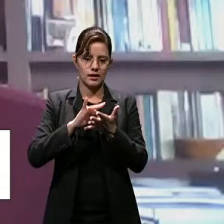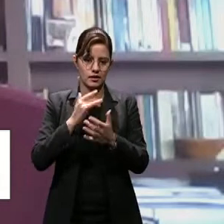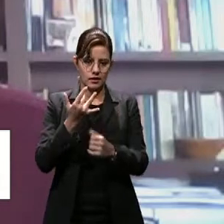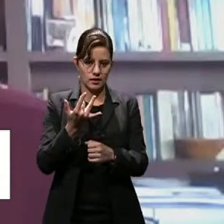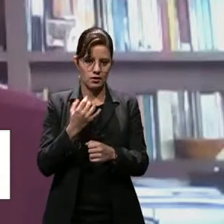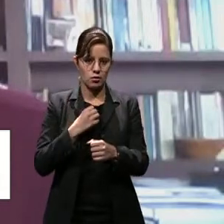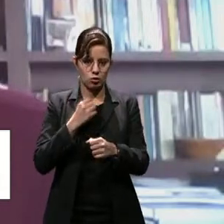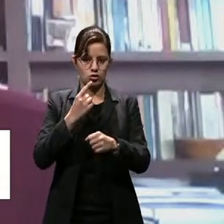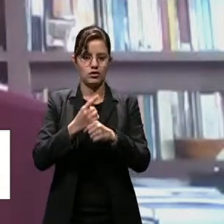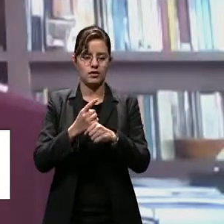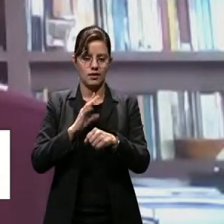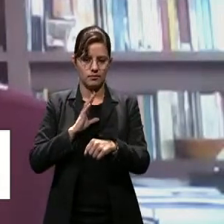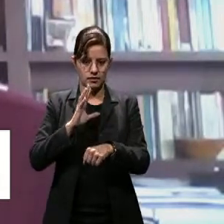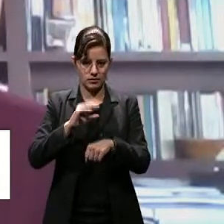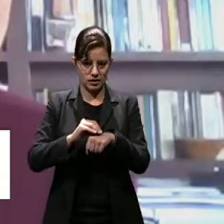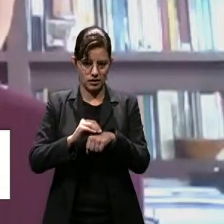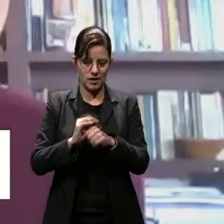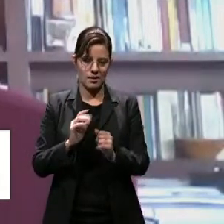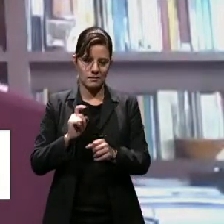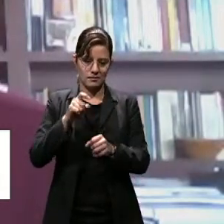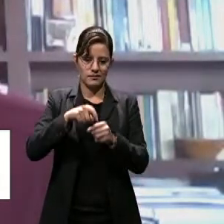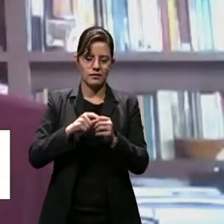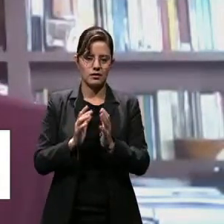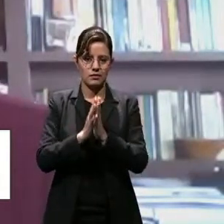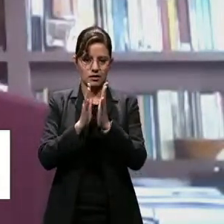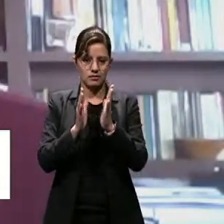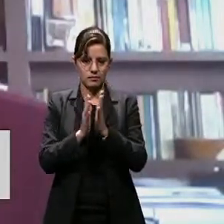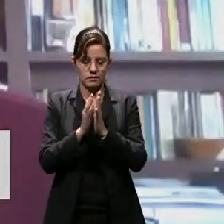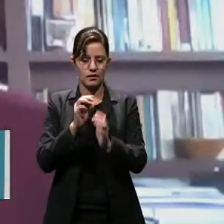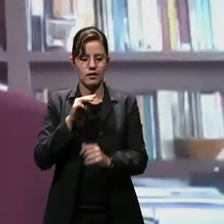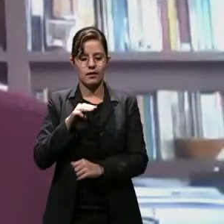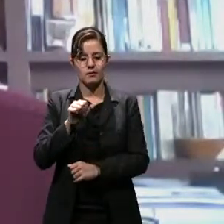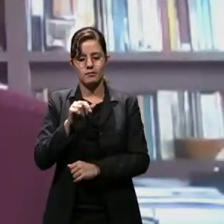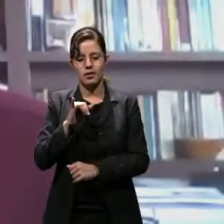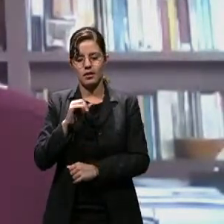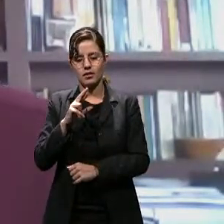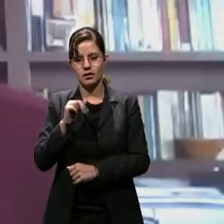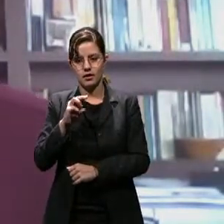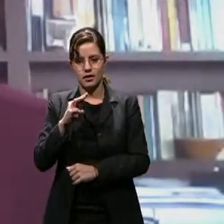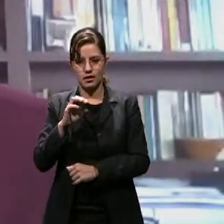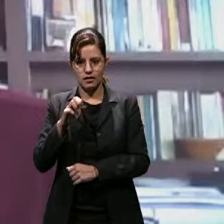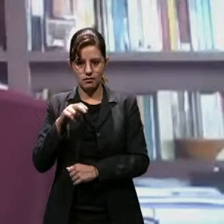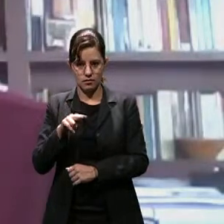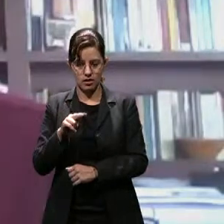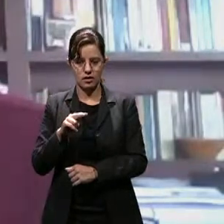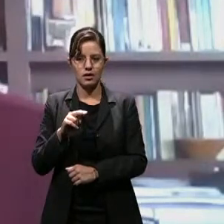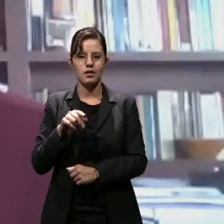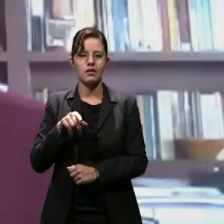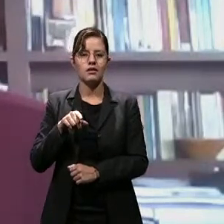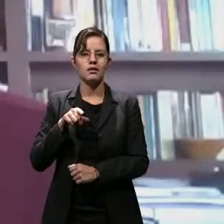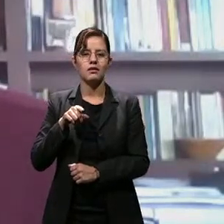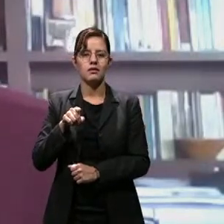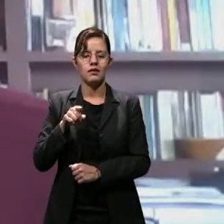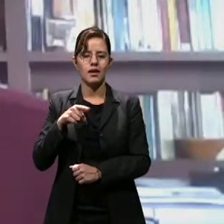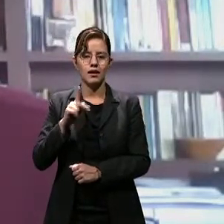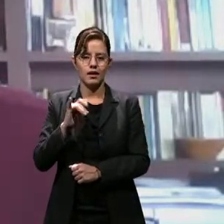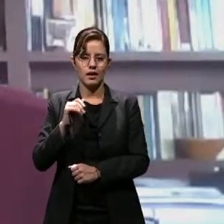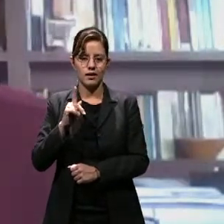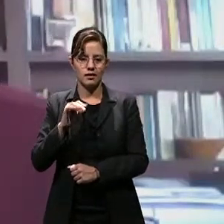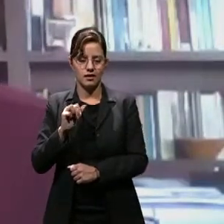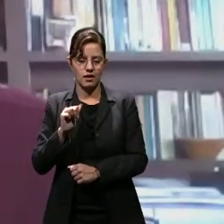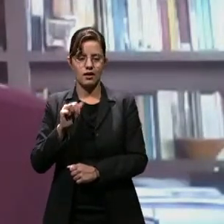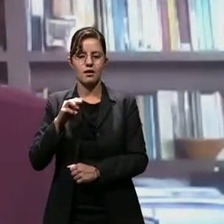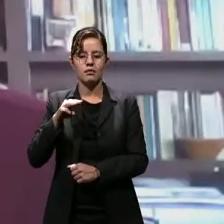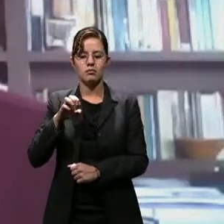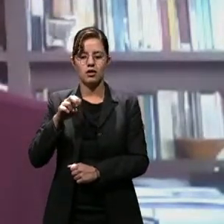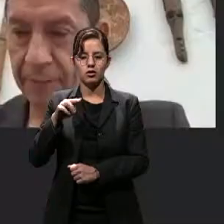for allowing me to participate with Carolina, with Mari Carmen, with Katia, with